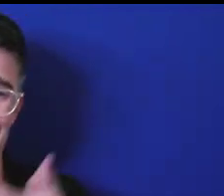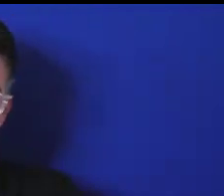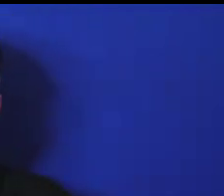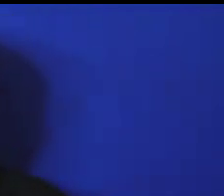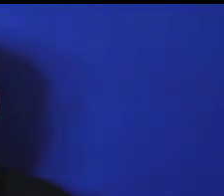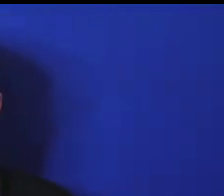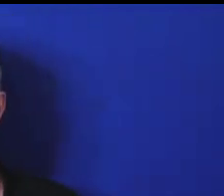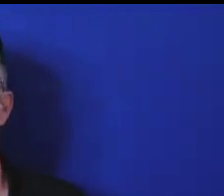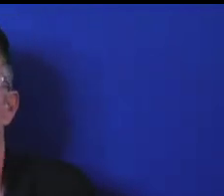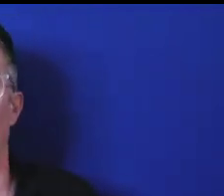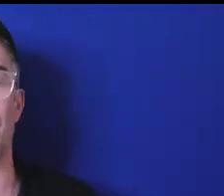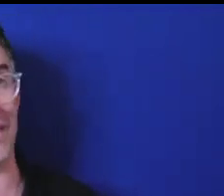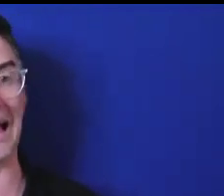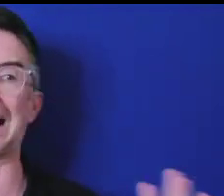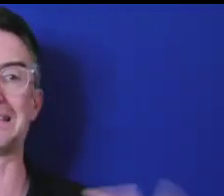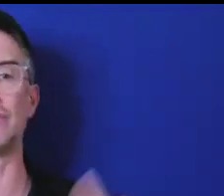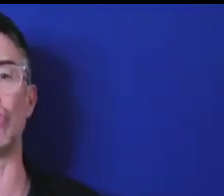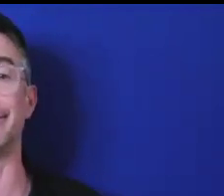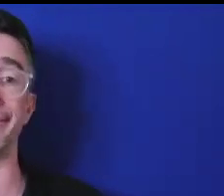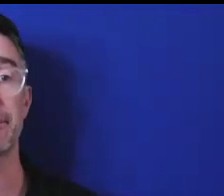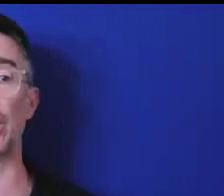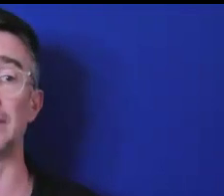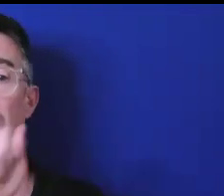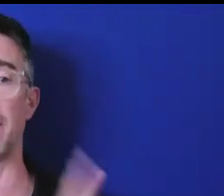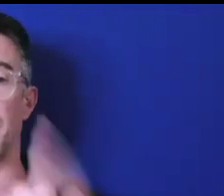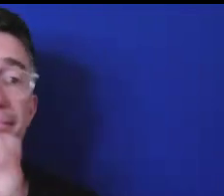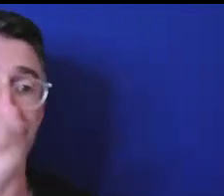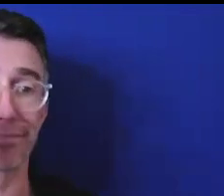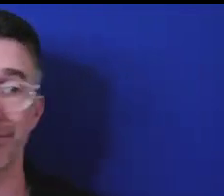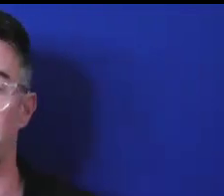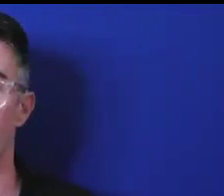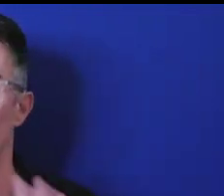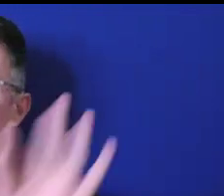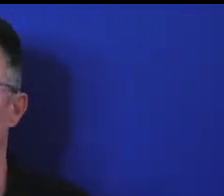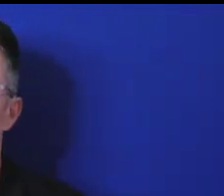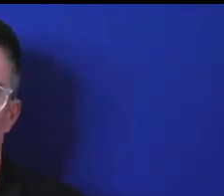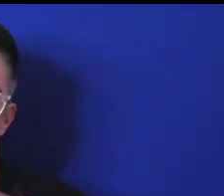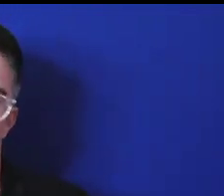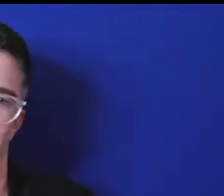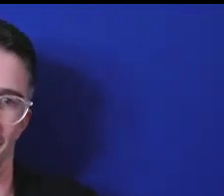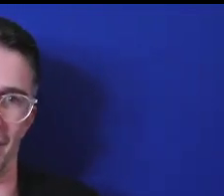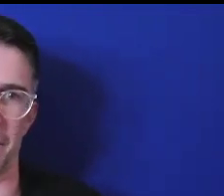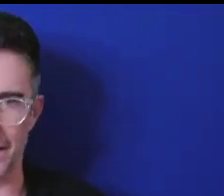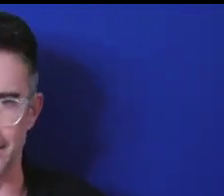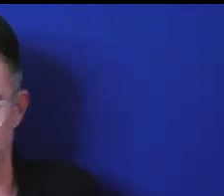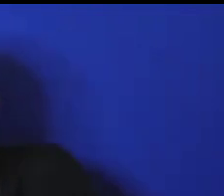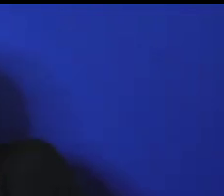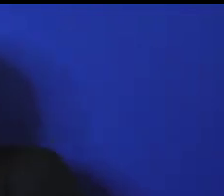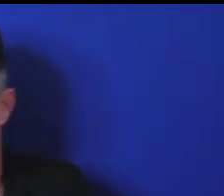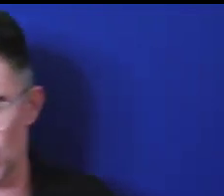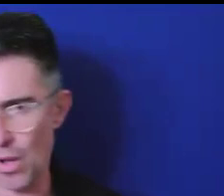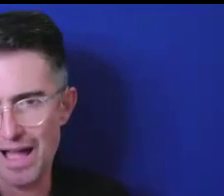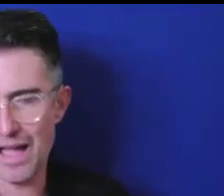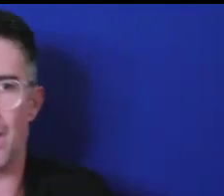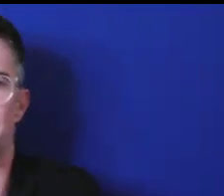purely technical answers. So that was one source of question that